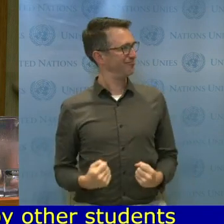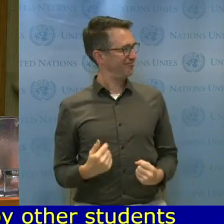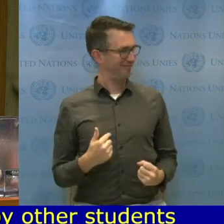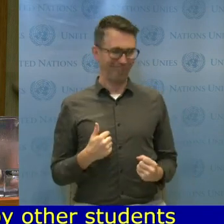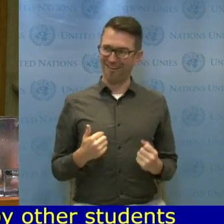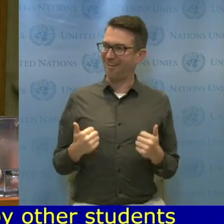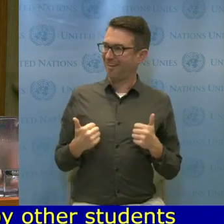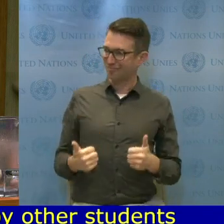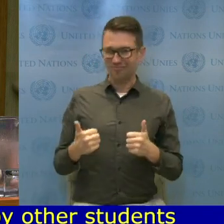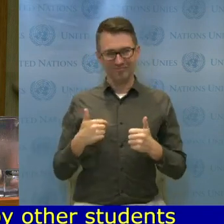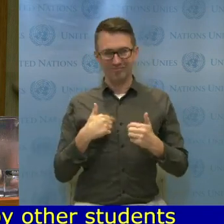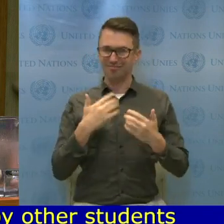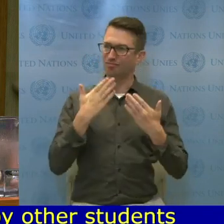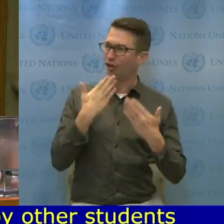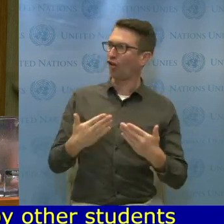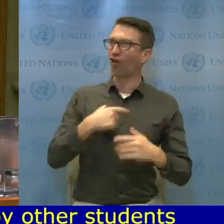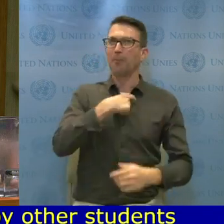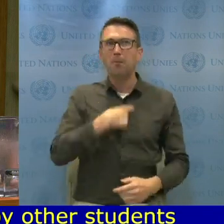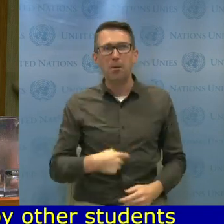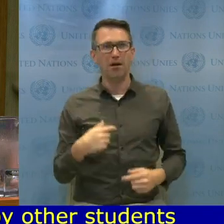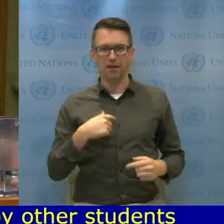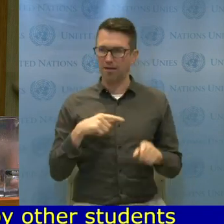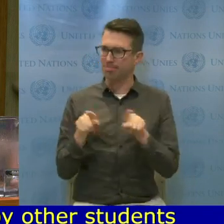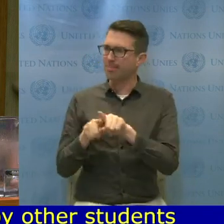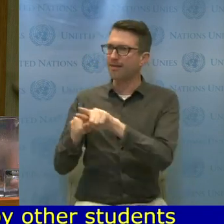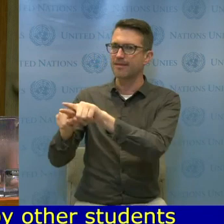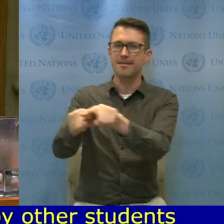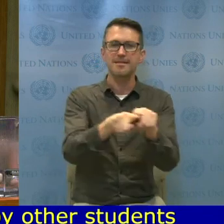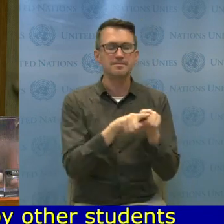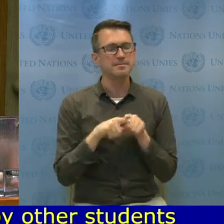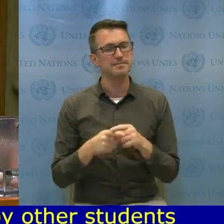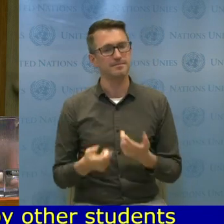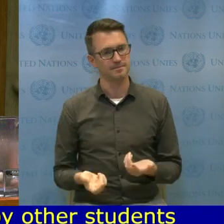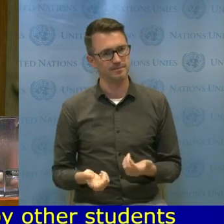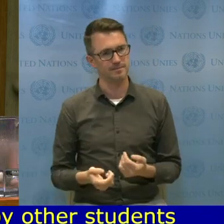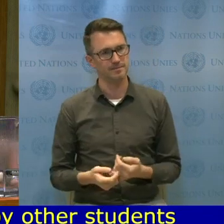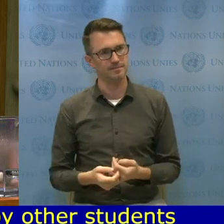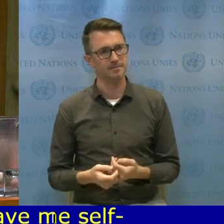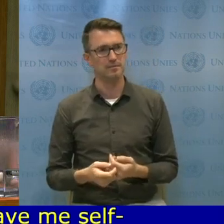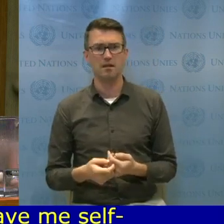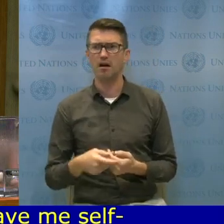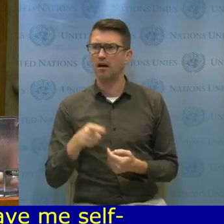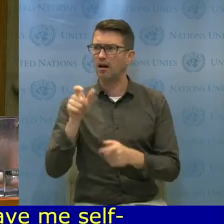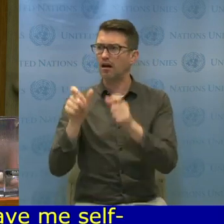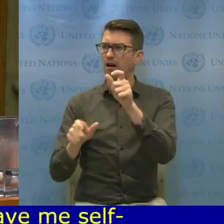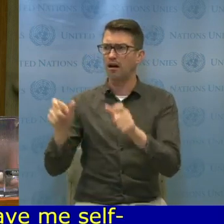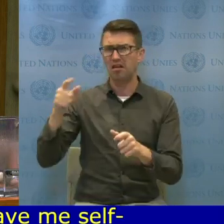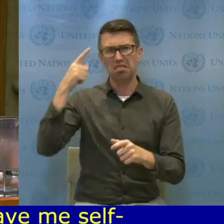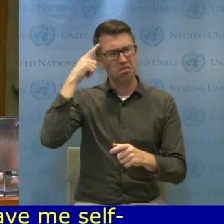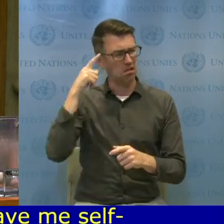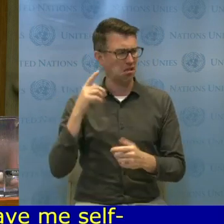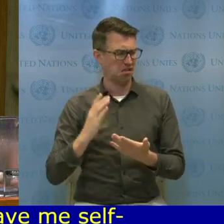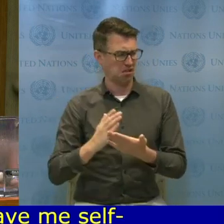kids take for granted. I had the chance to join groups and committees.